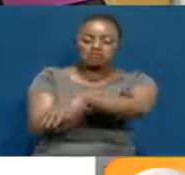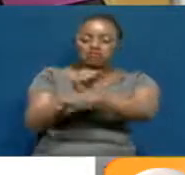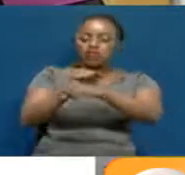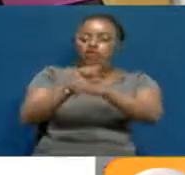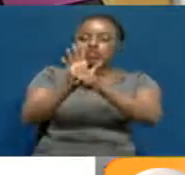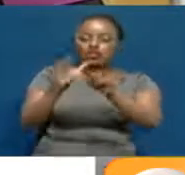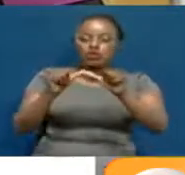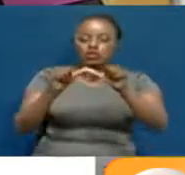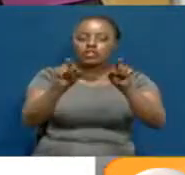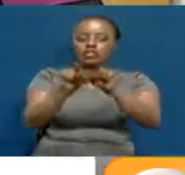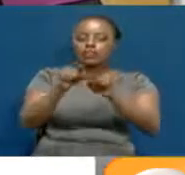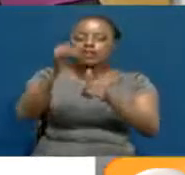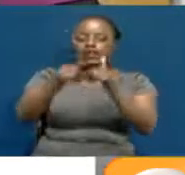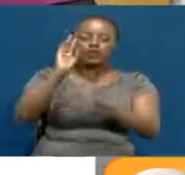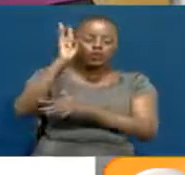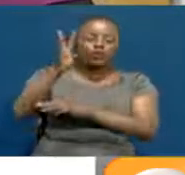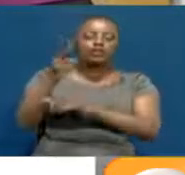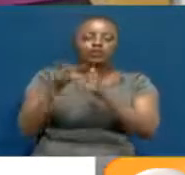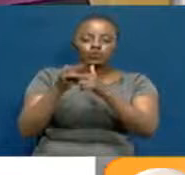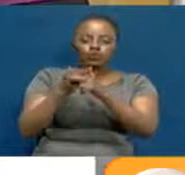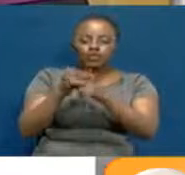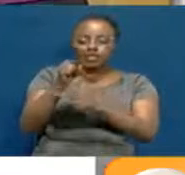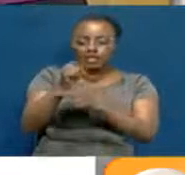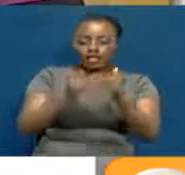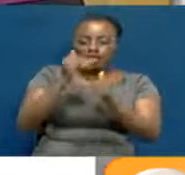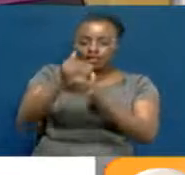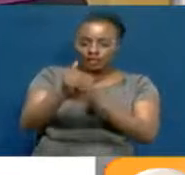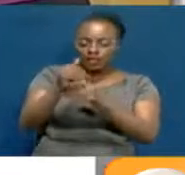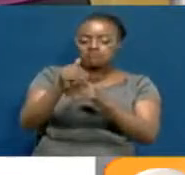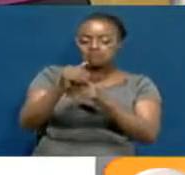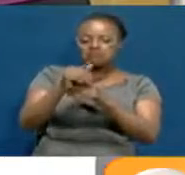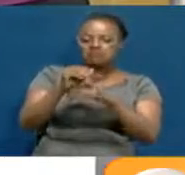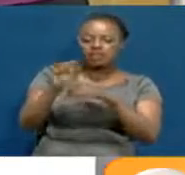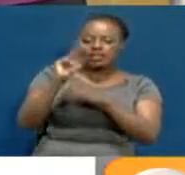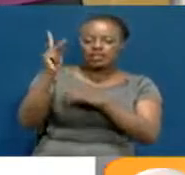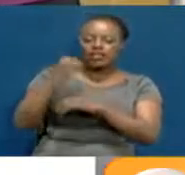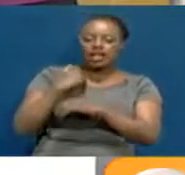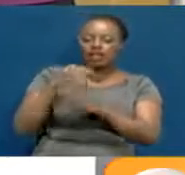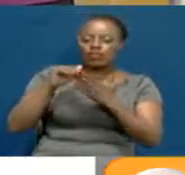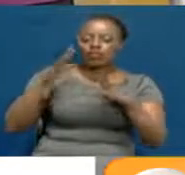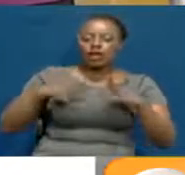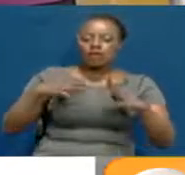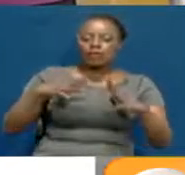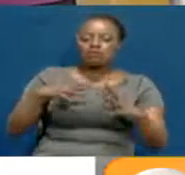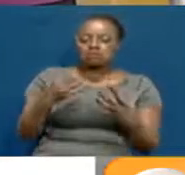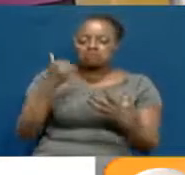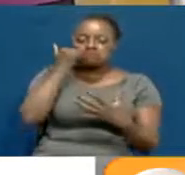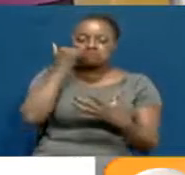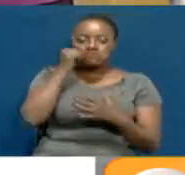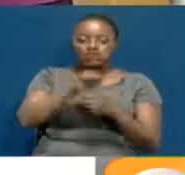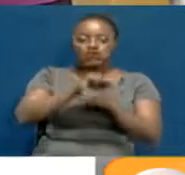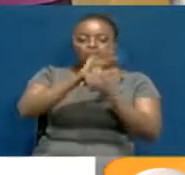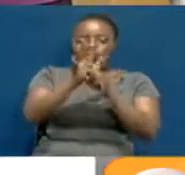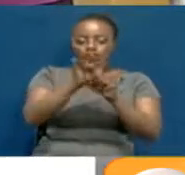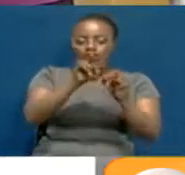table and could be concluded soon. Now, this comes as the country continues to record an increase in the number of COVID-19 infections,